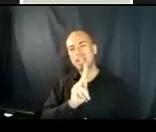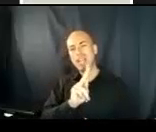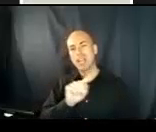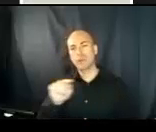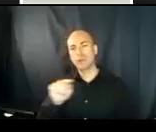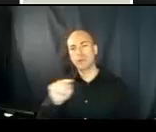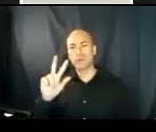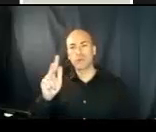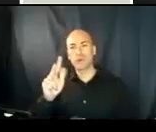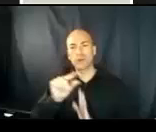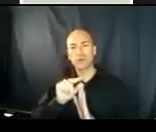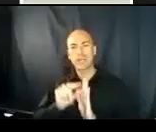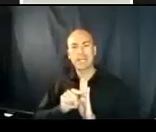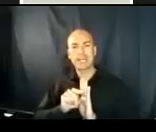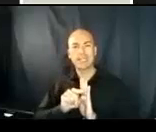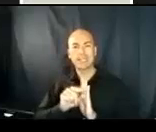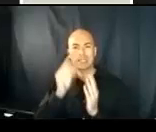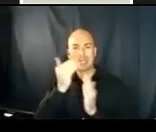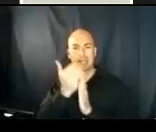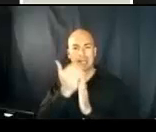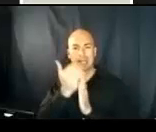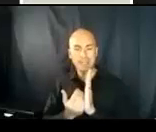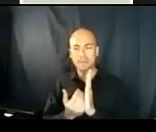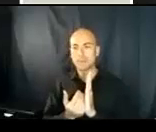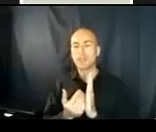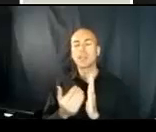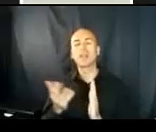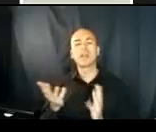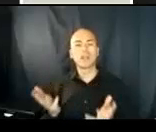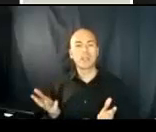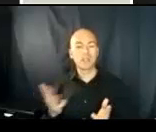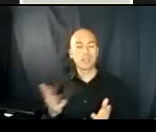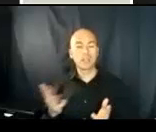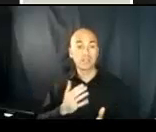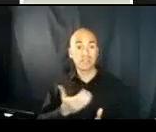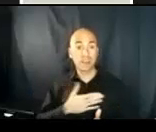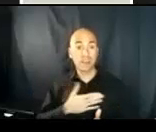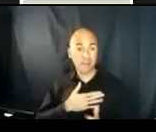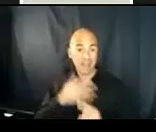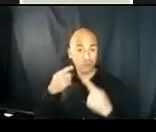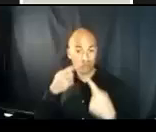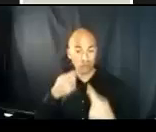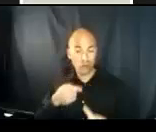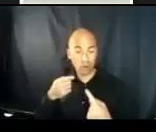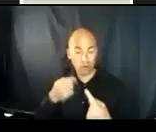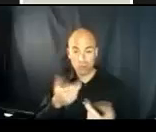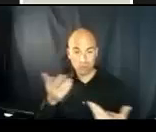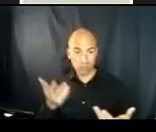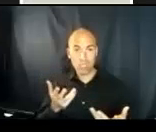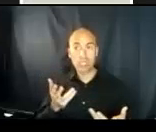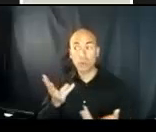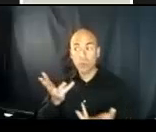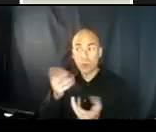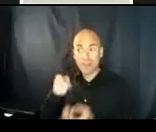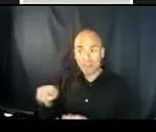of the things that I struggle with this is we want to set clear expectations. So for